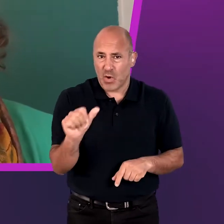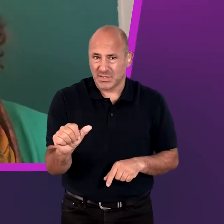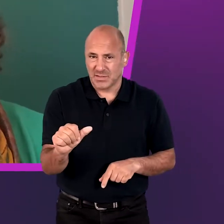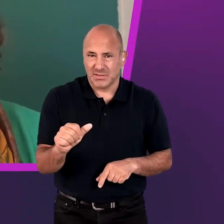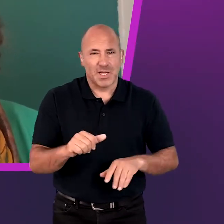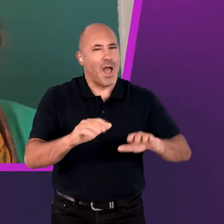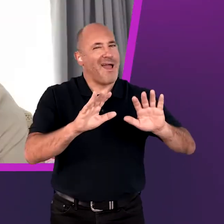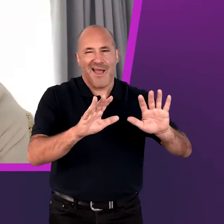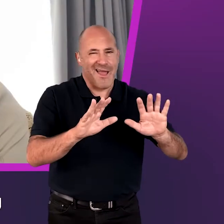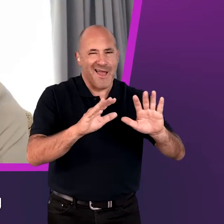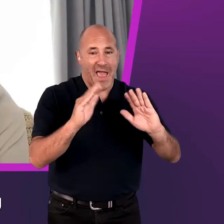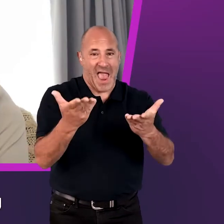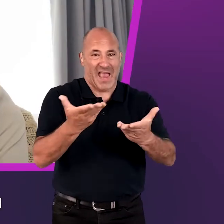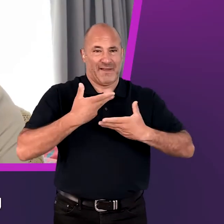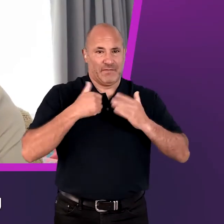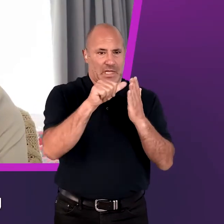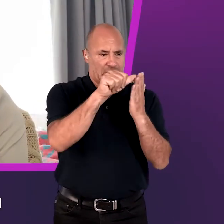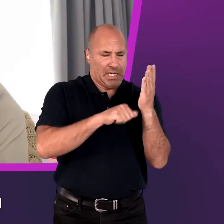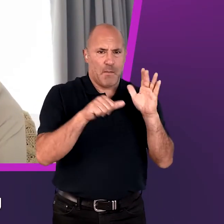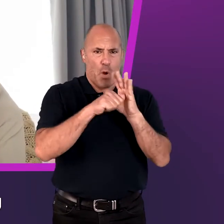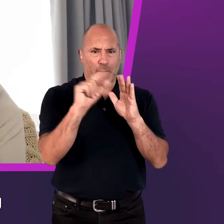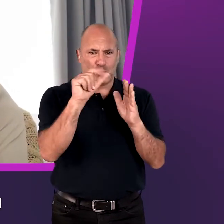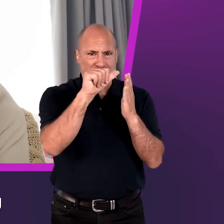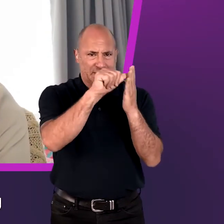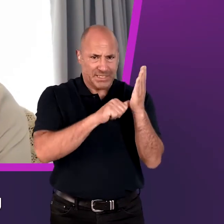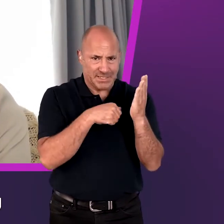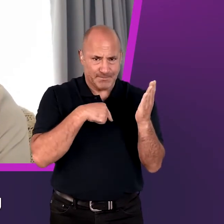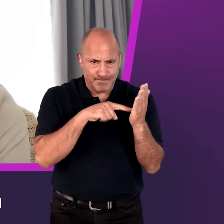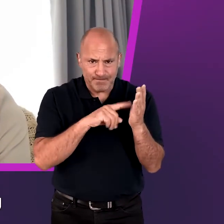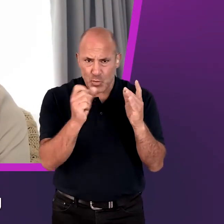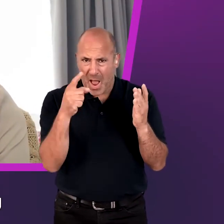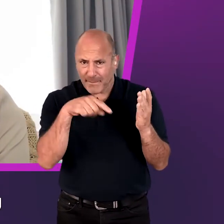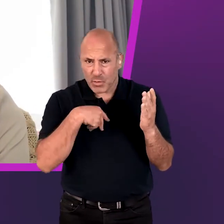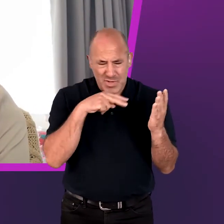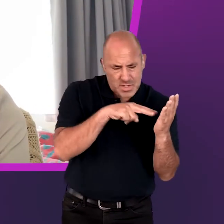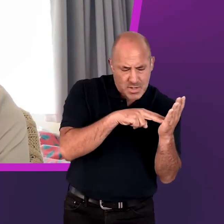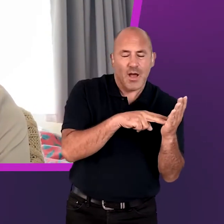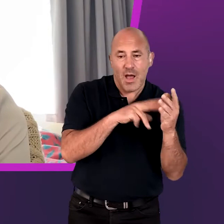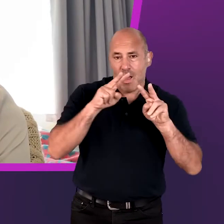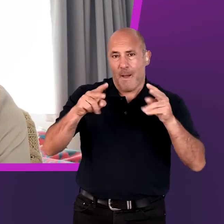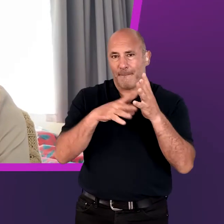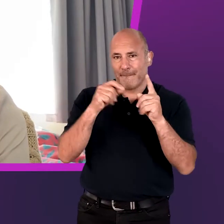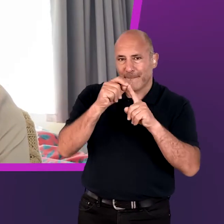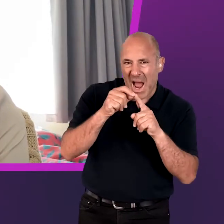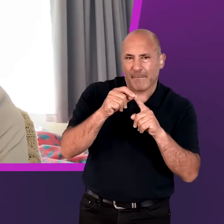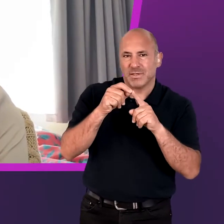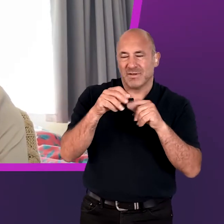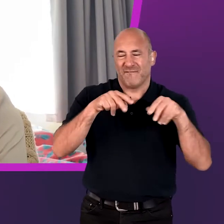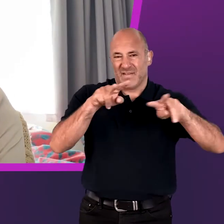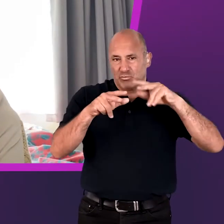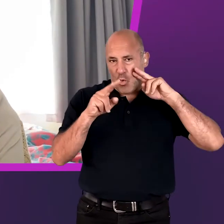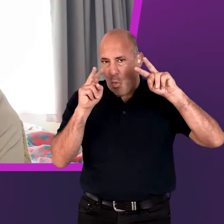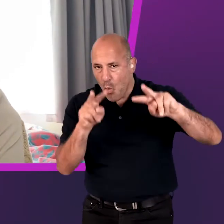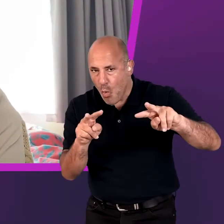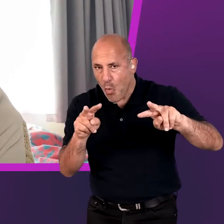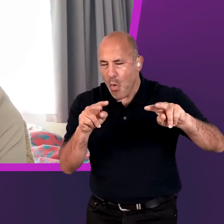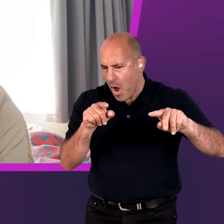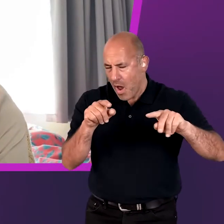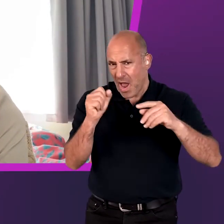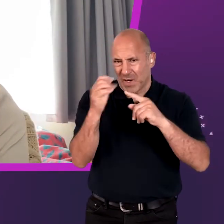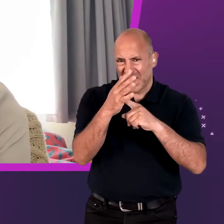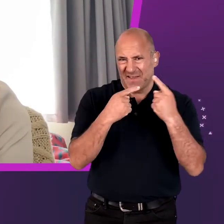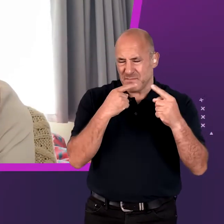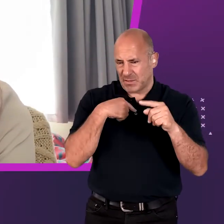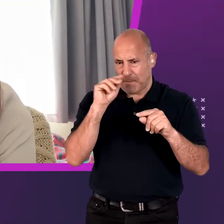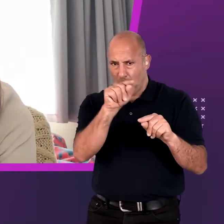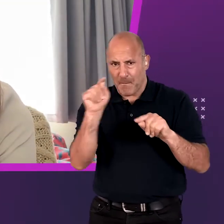fix, right? Not exactly. They give us a short list of problems, showing us what's happening in a way that we can understand on maps,